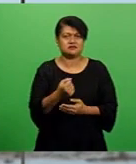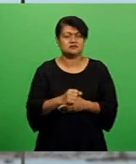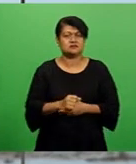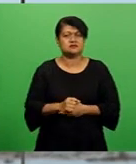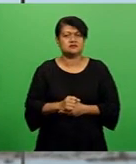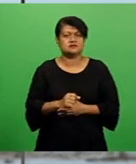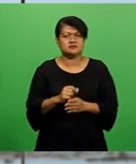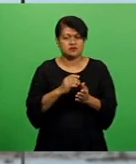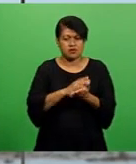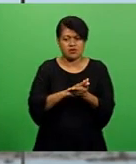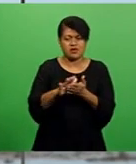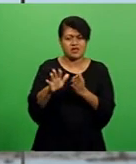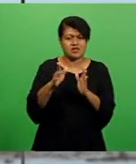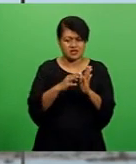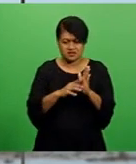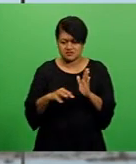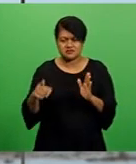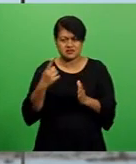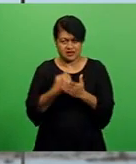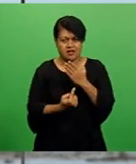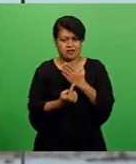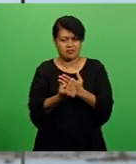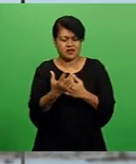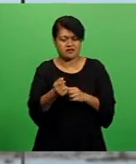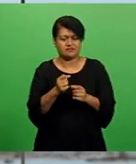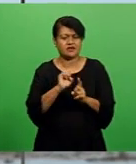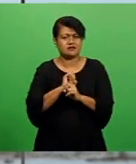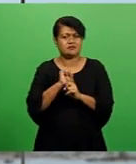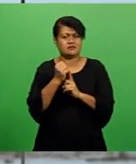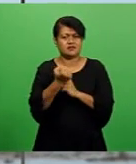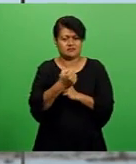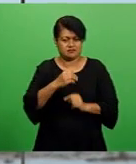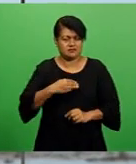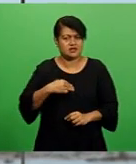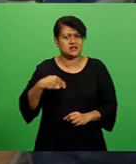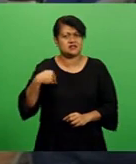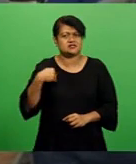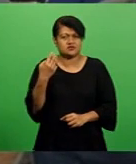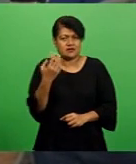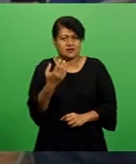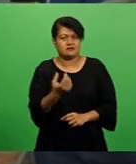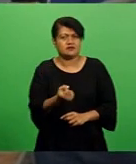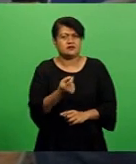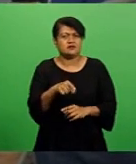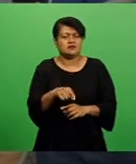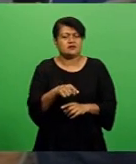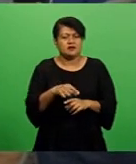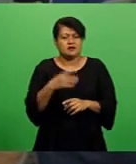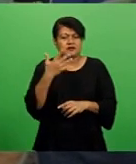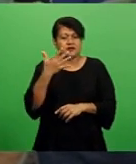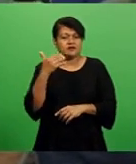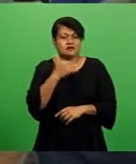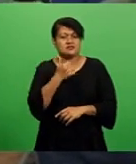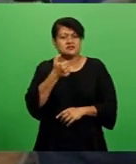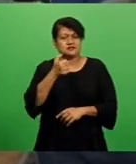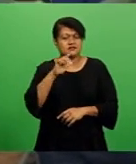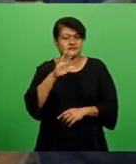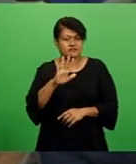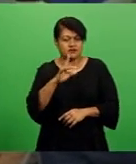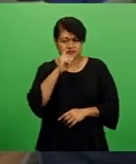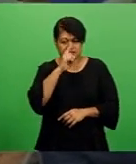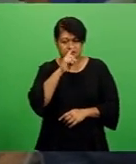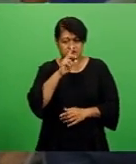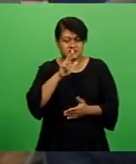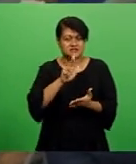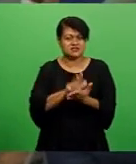Fiji Limited in the presence of the Ministry of Environment officials. A petition was signed by 565 people who are concerned with